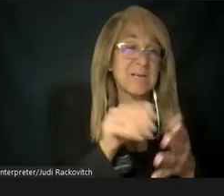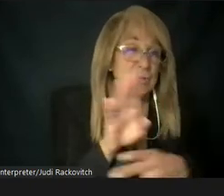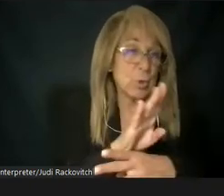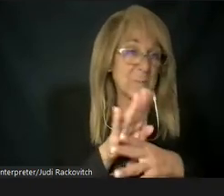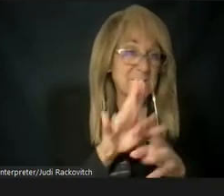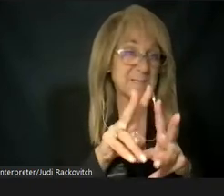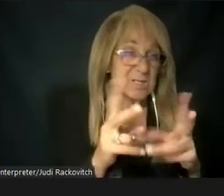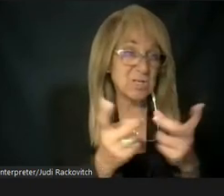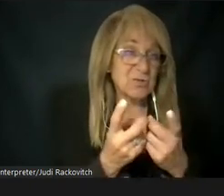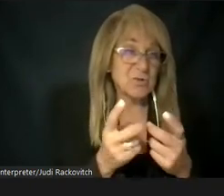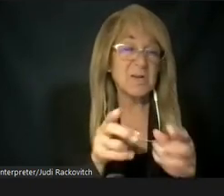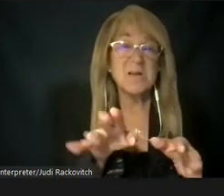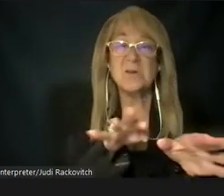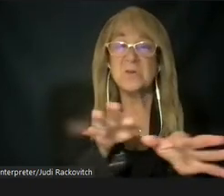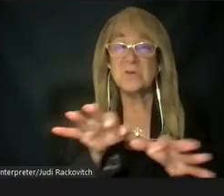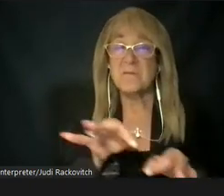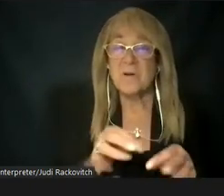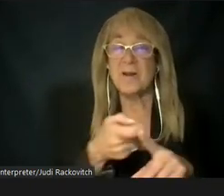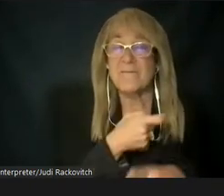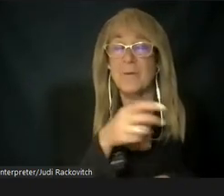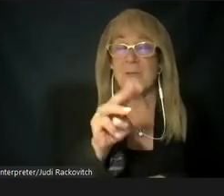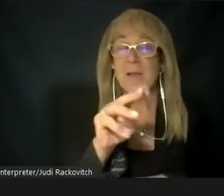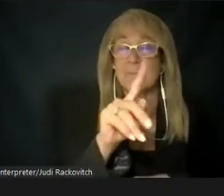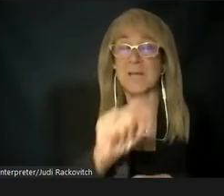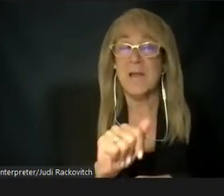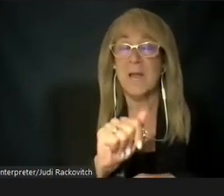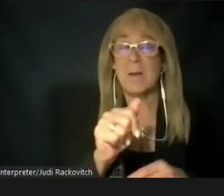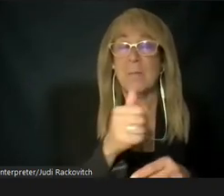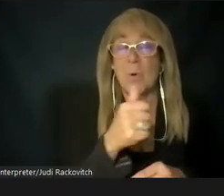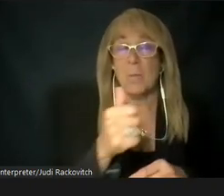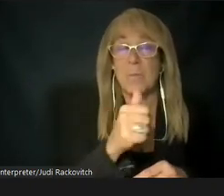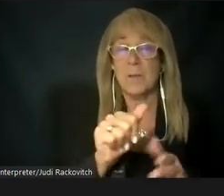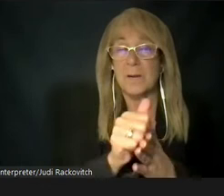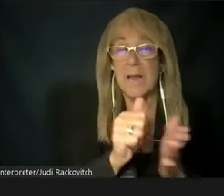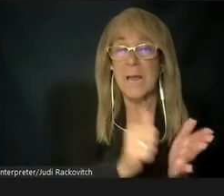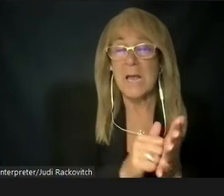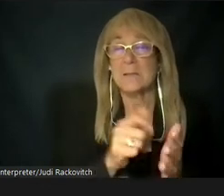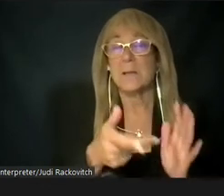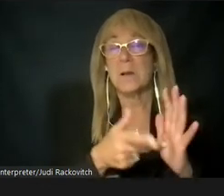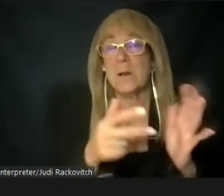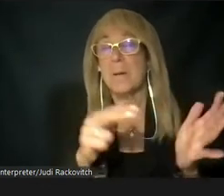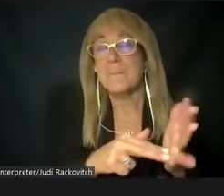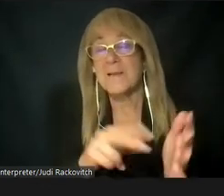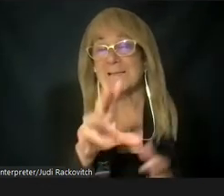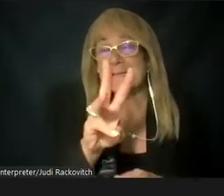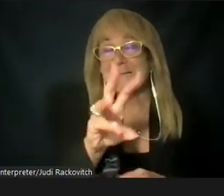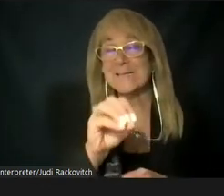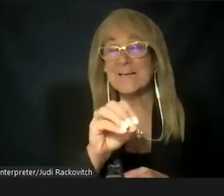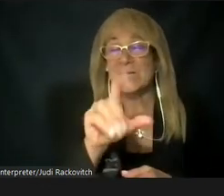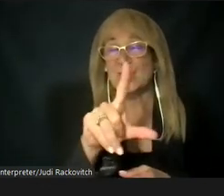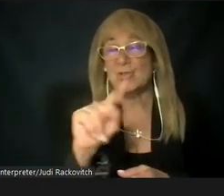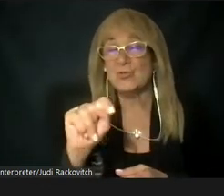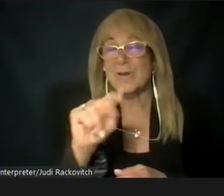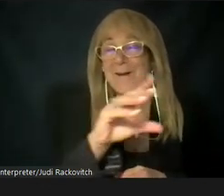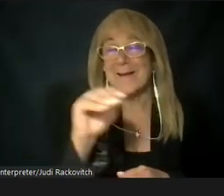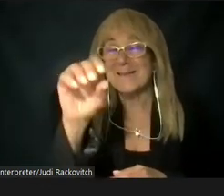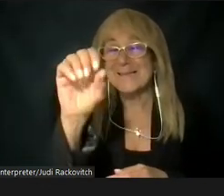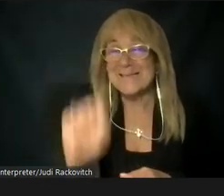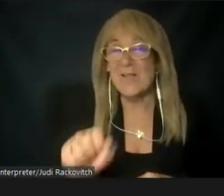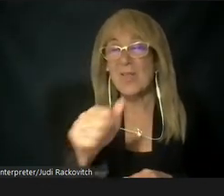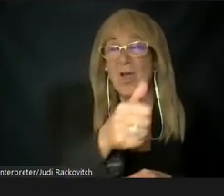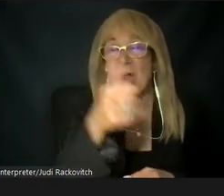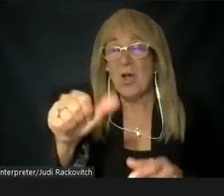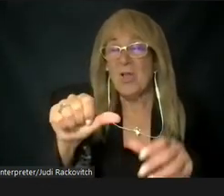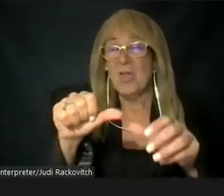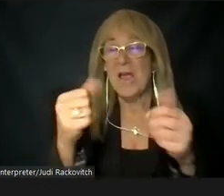as defined by the MTA Reform and Traffic Mobility Act, in other words, 60th Street and Inclusive and South, with those other areas excluded, as we described earlier.